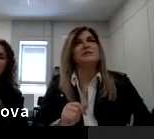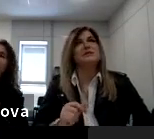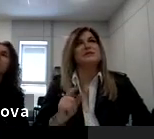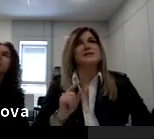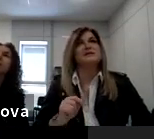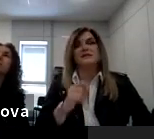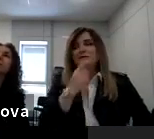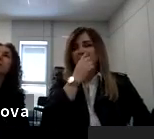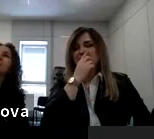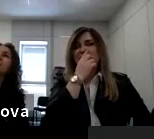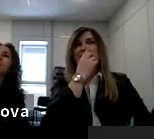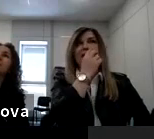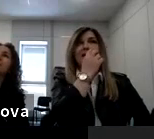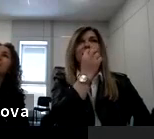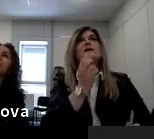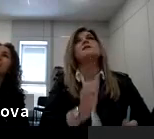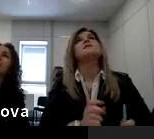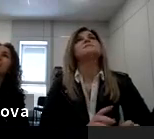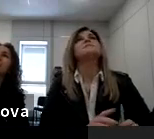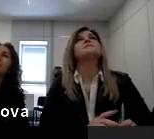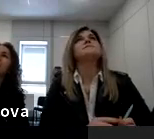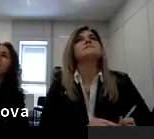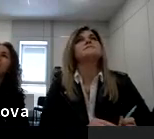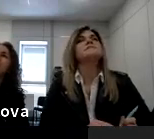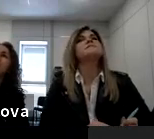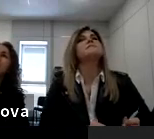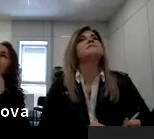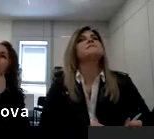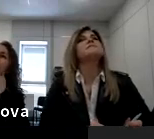please. Okay, because I see the new one. Okay.